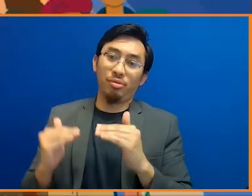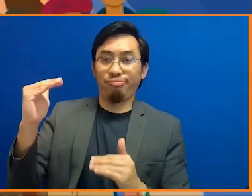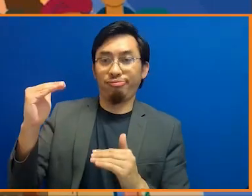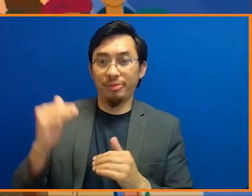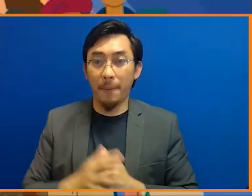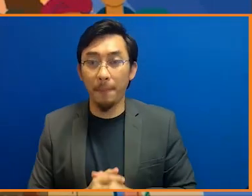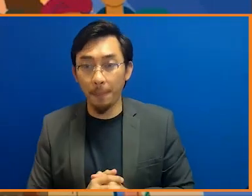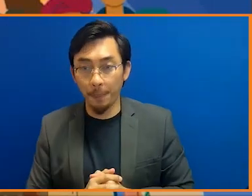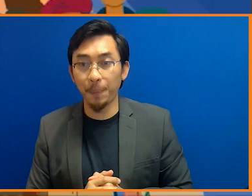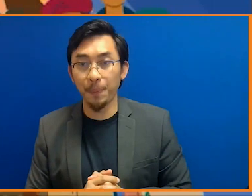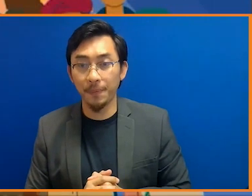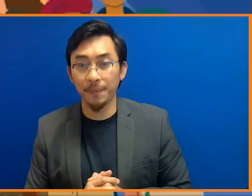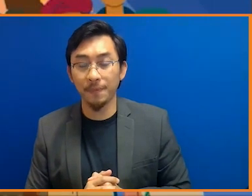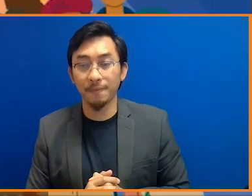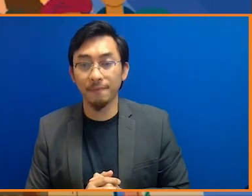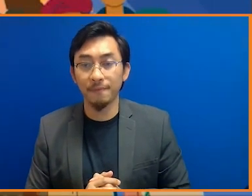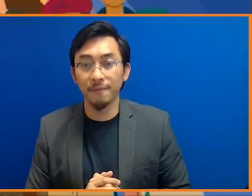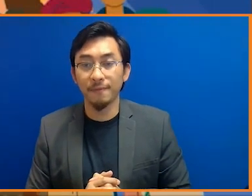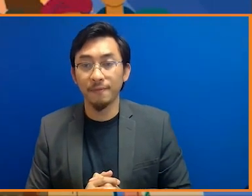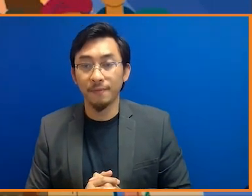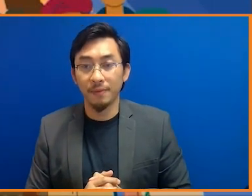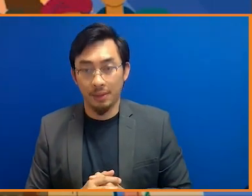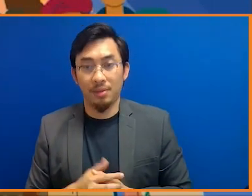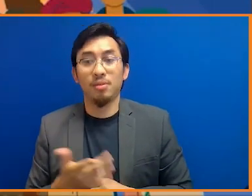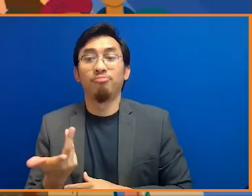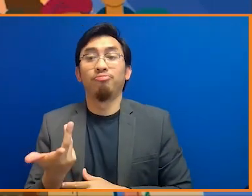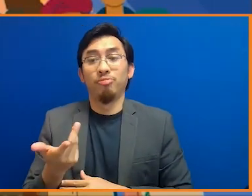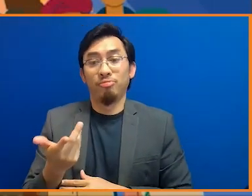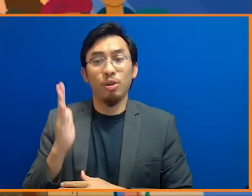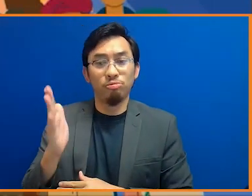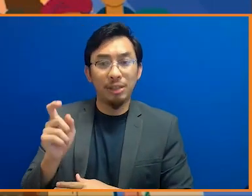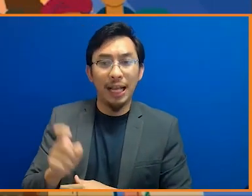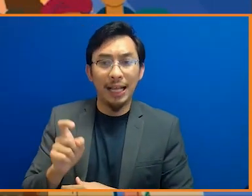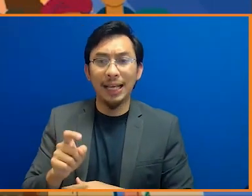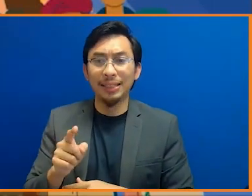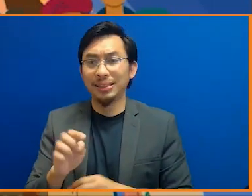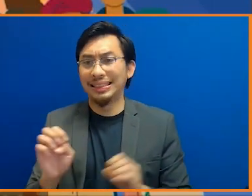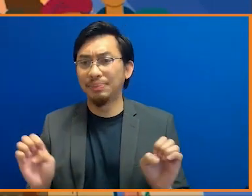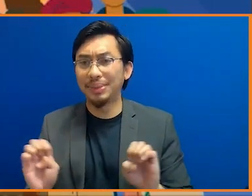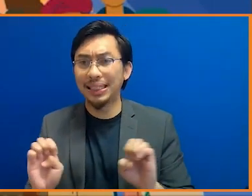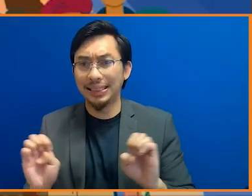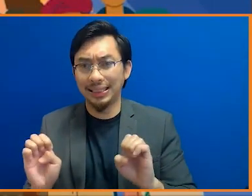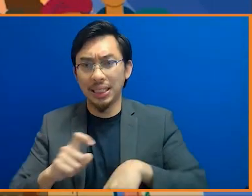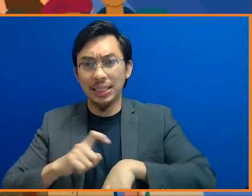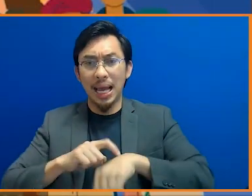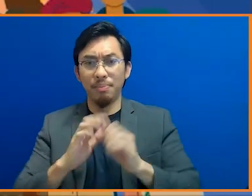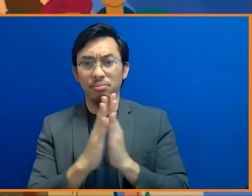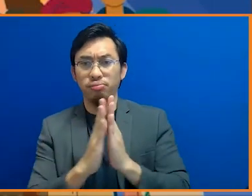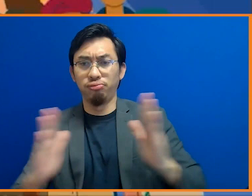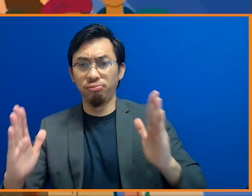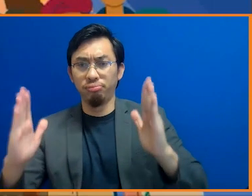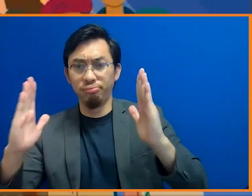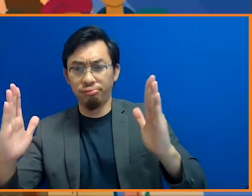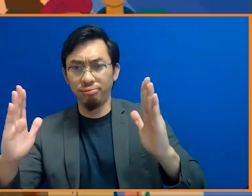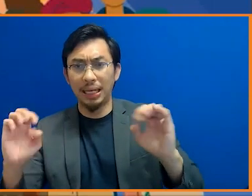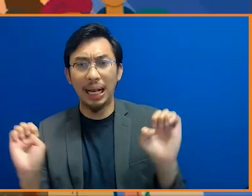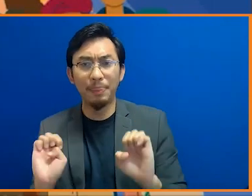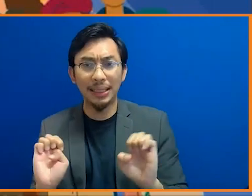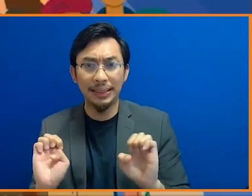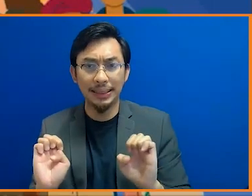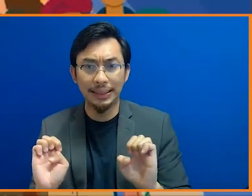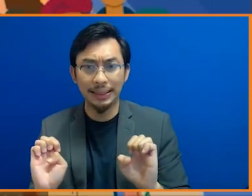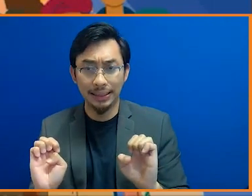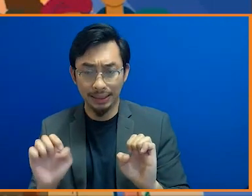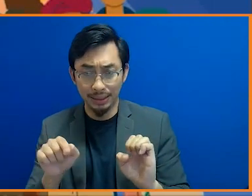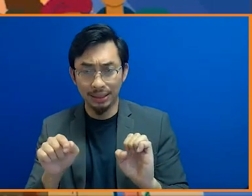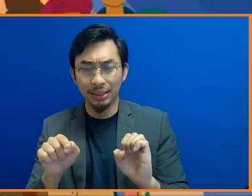One disaster occurred, you will need to do emergency period, emergency phase,